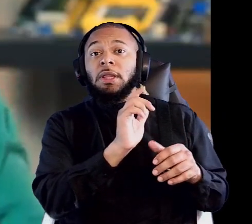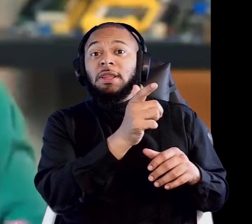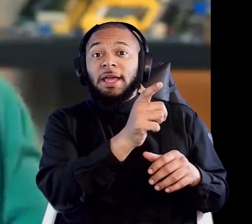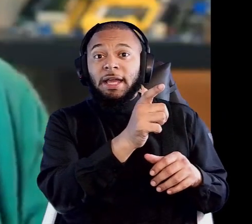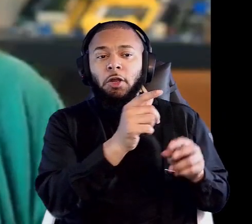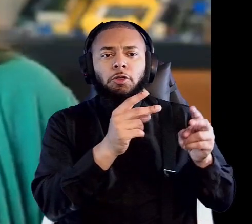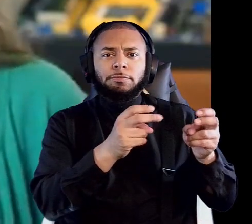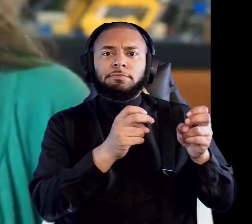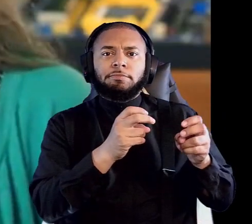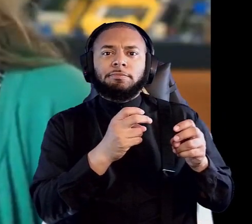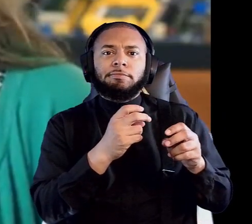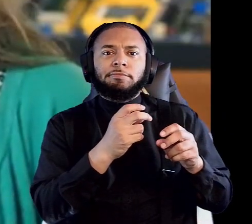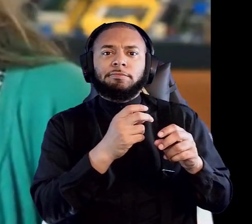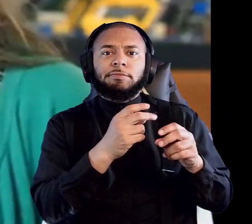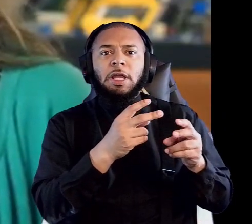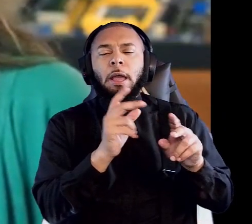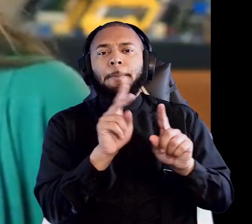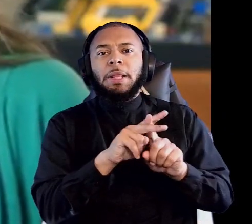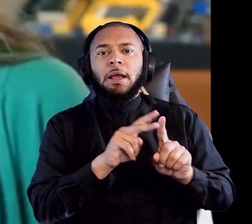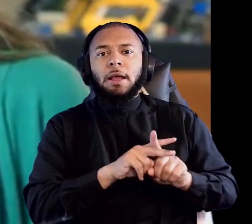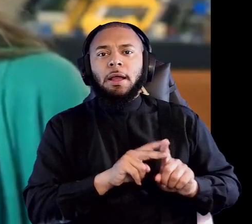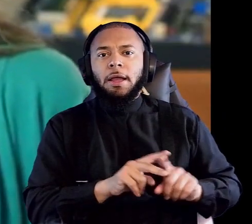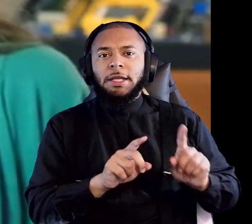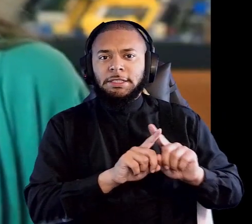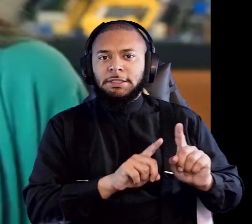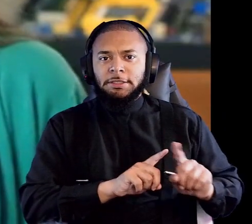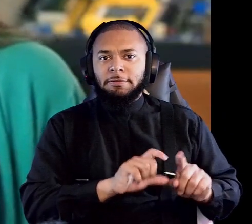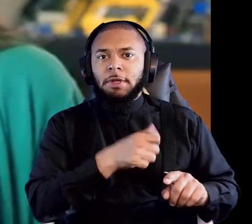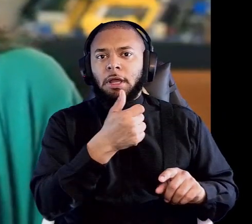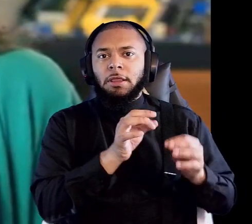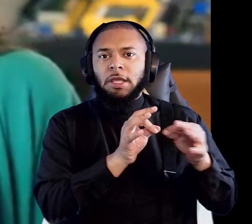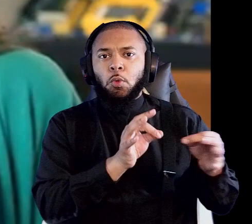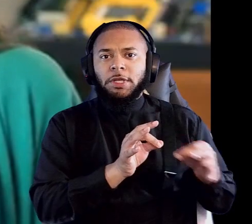it in a big equation.